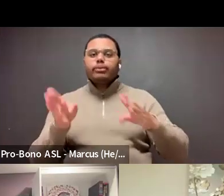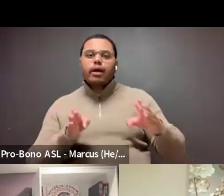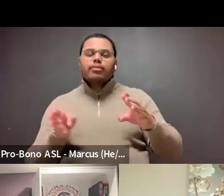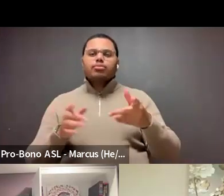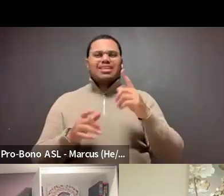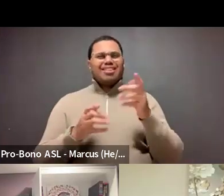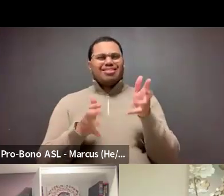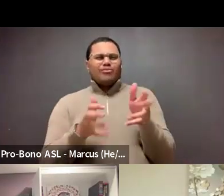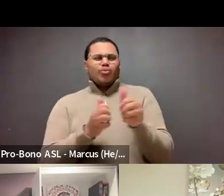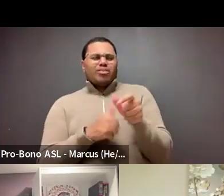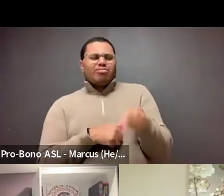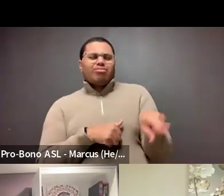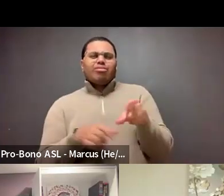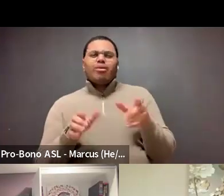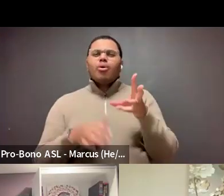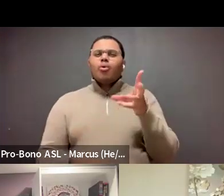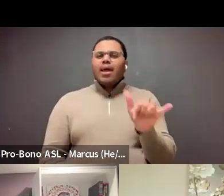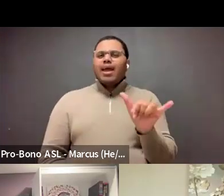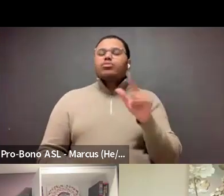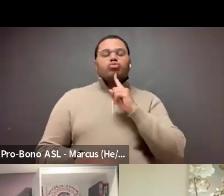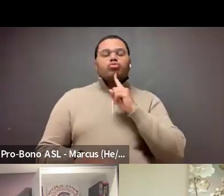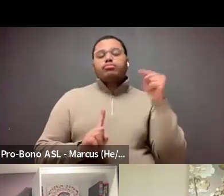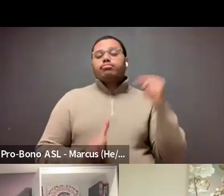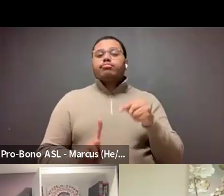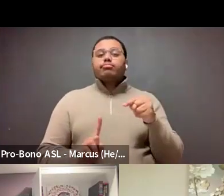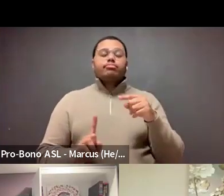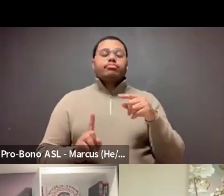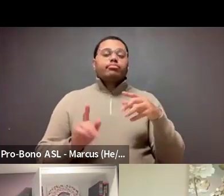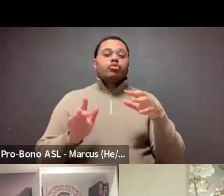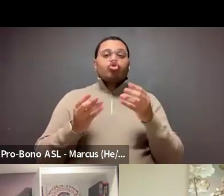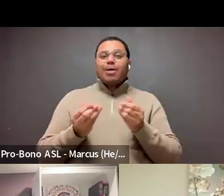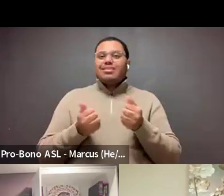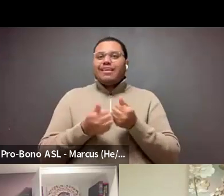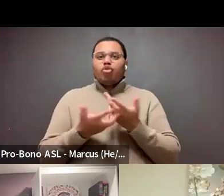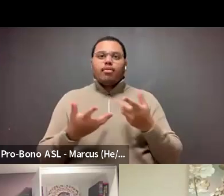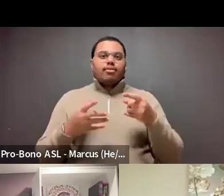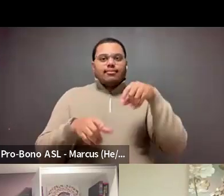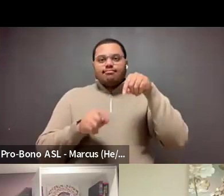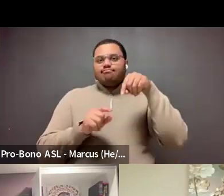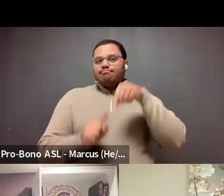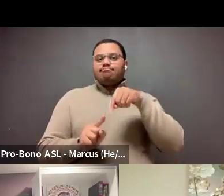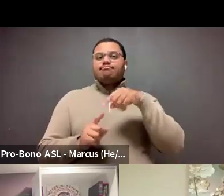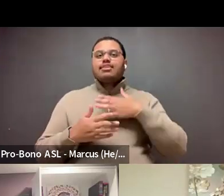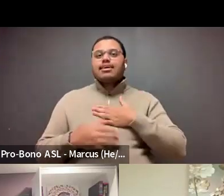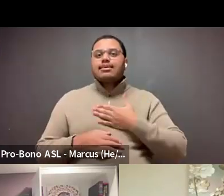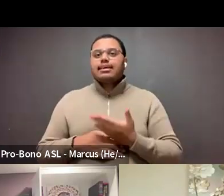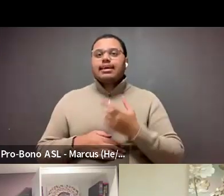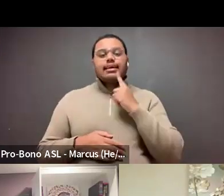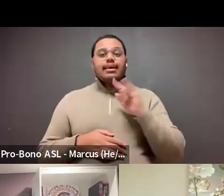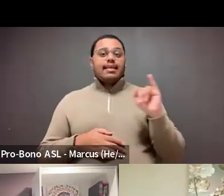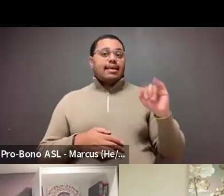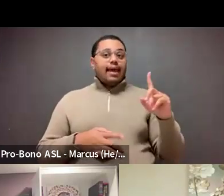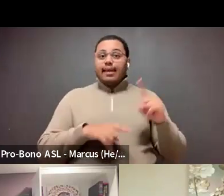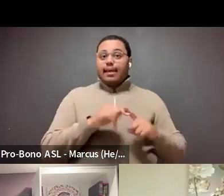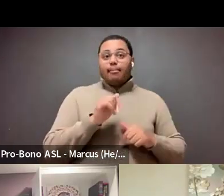a way to basically ground everything that they're doing in consent, right? So I think if the ID can't be with you